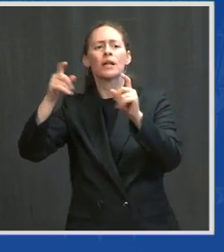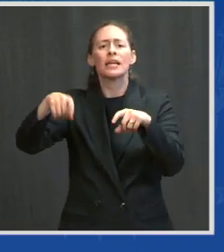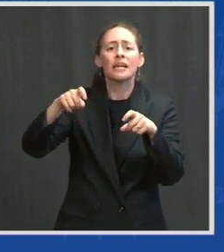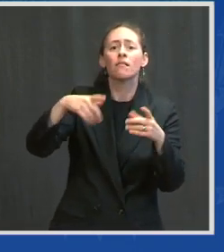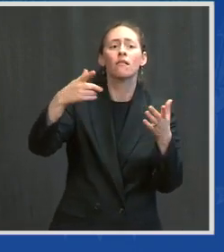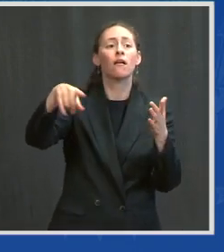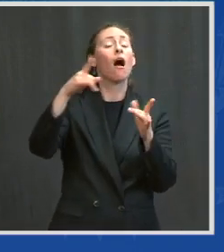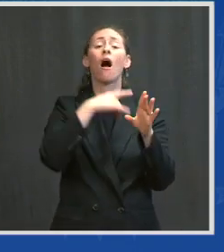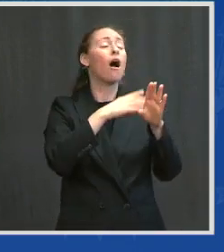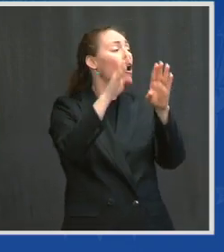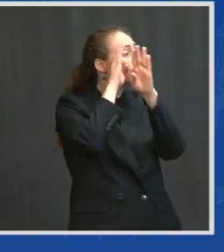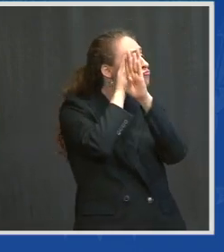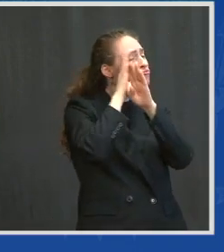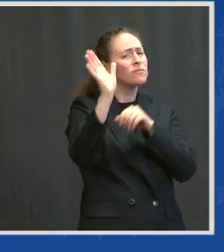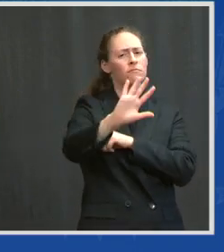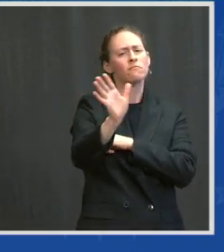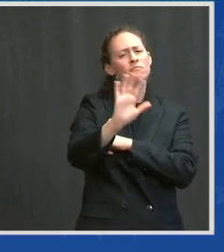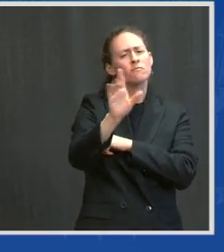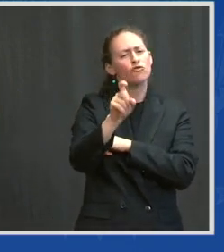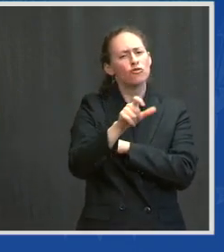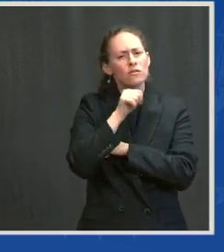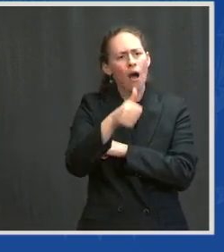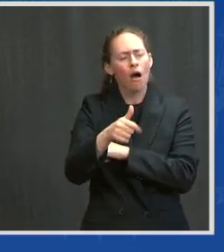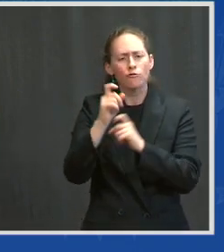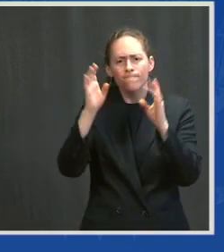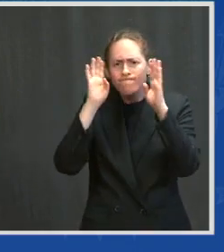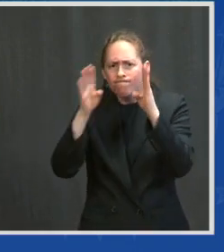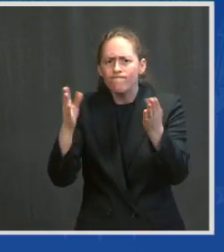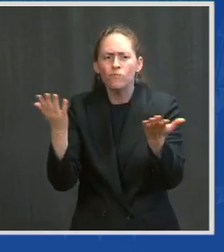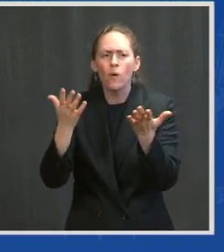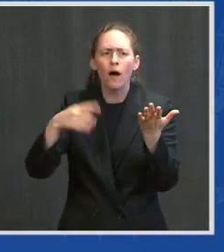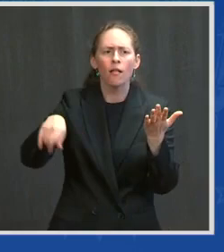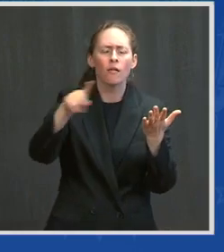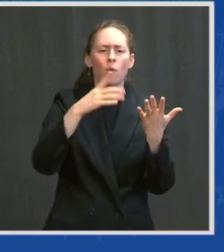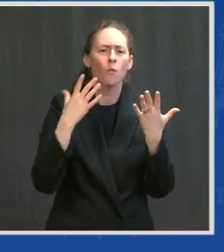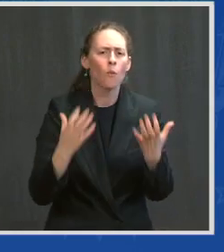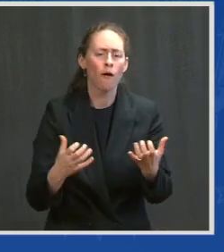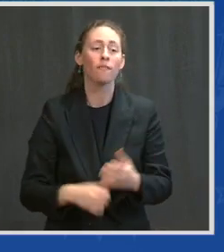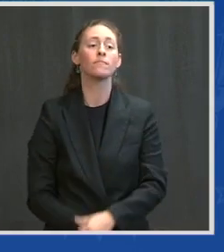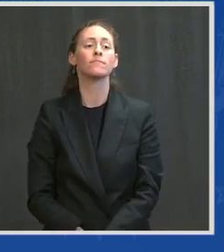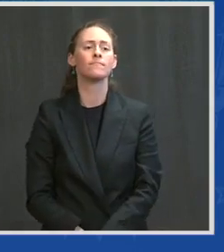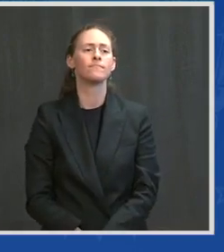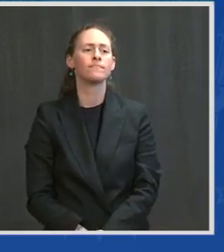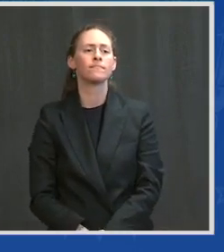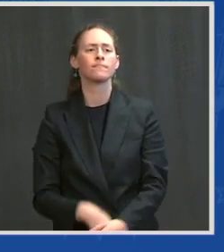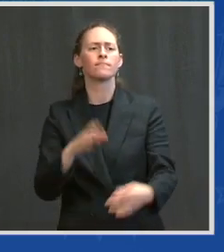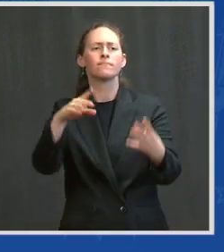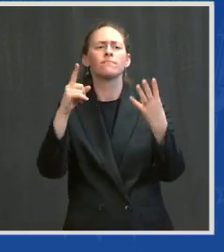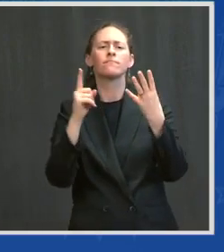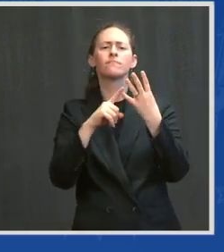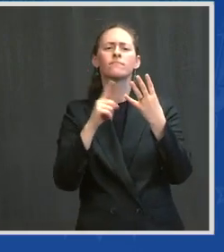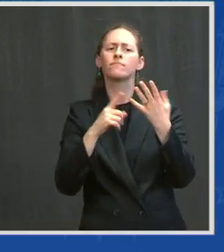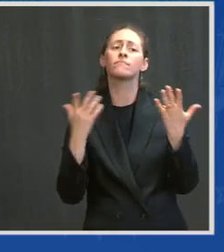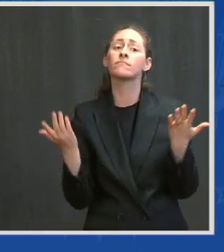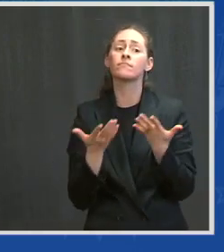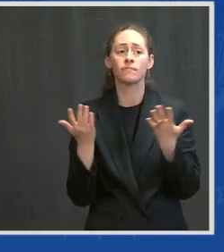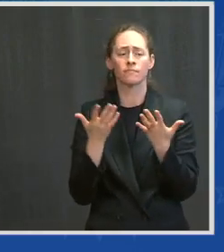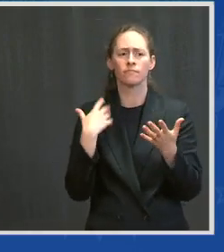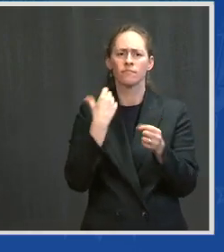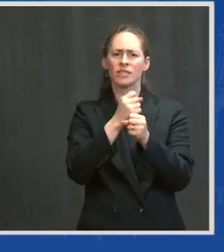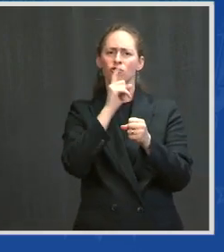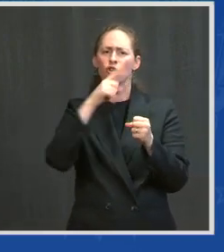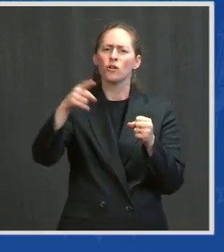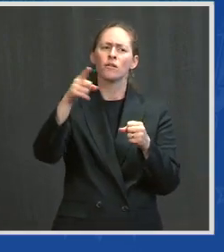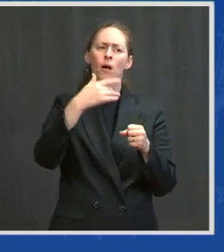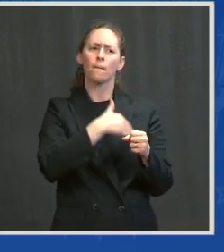intervention. These are local programs that utilize trusted messengers, community members and leaders to